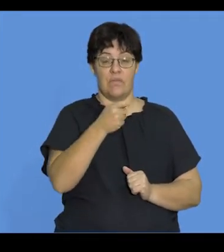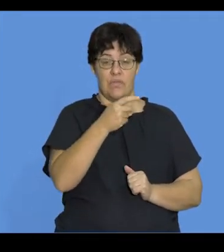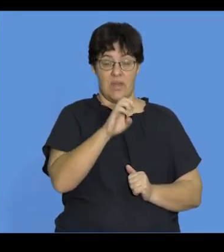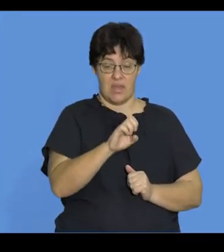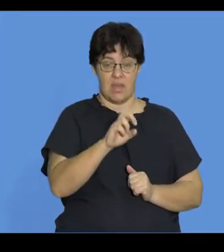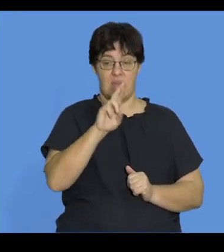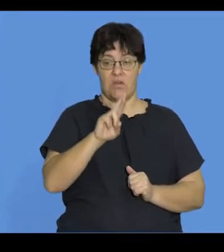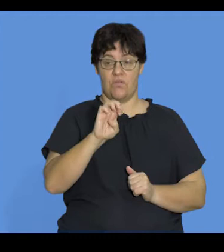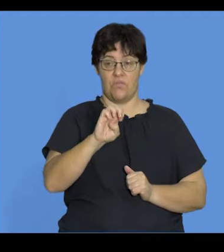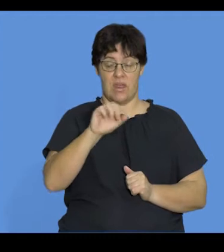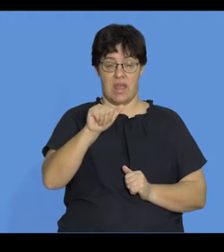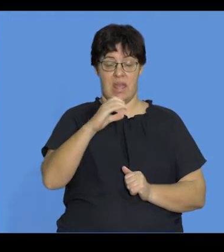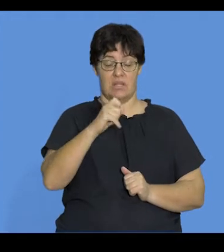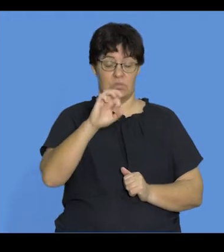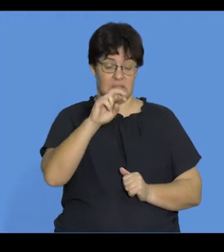okay,